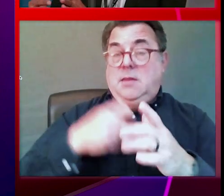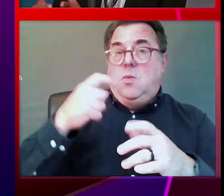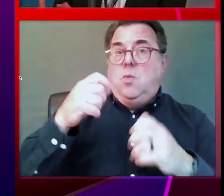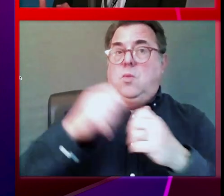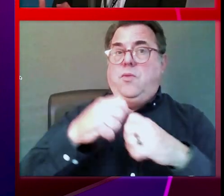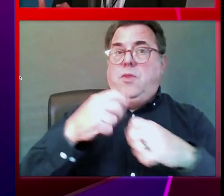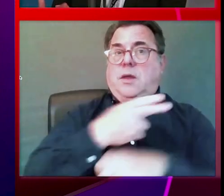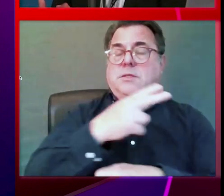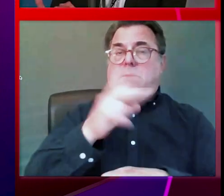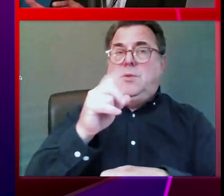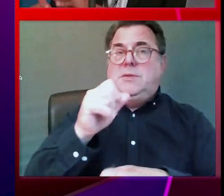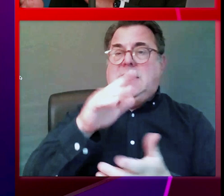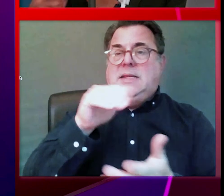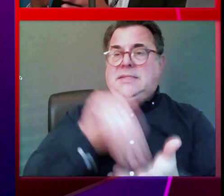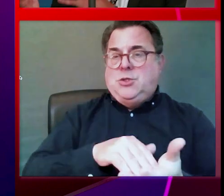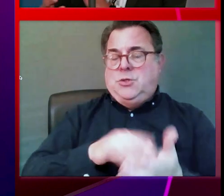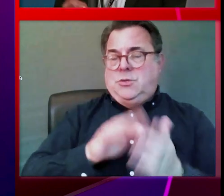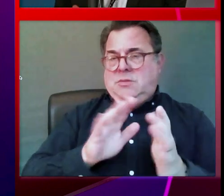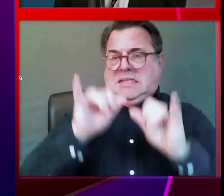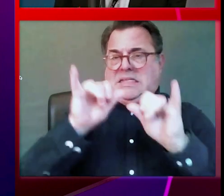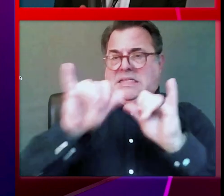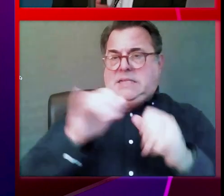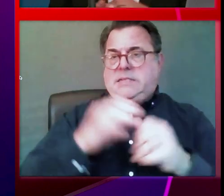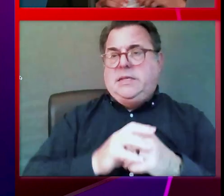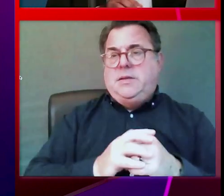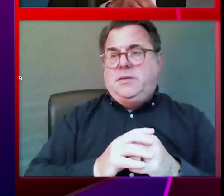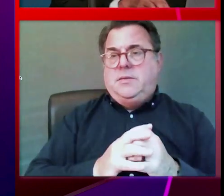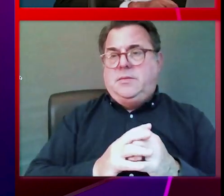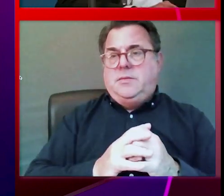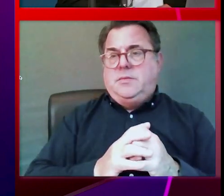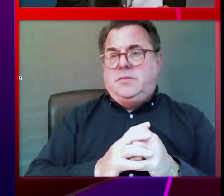boxes, and it never leaves that. Yeah. And we'll showcase that with the demo.